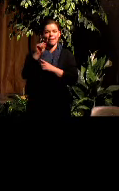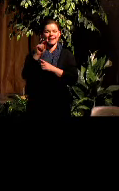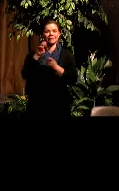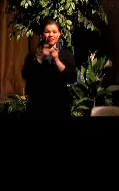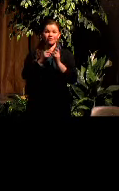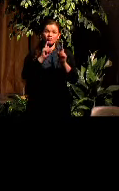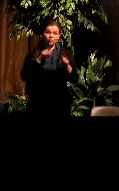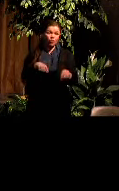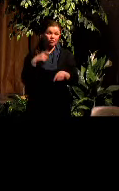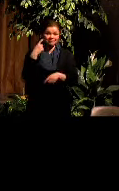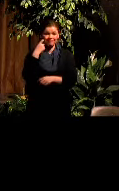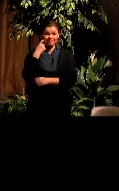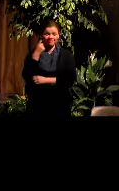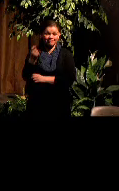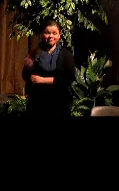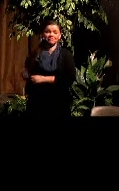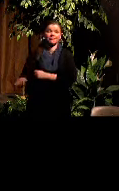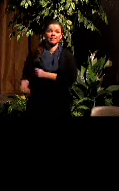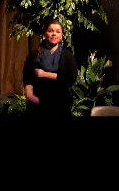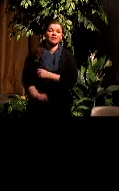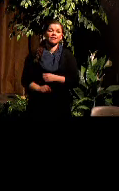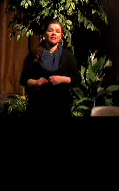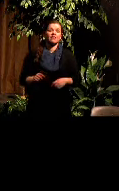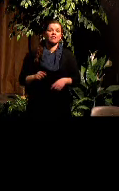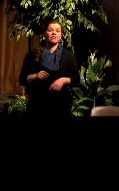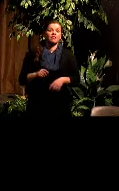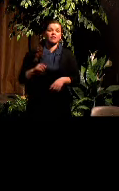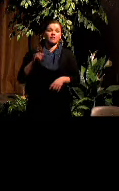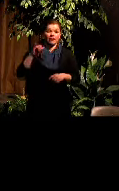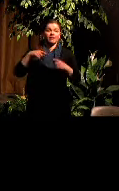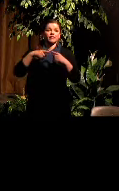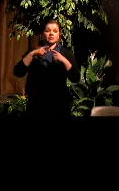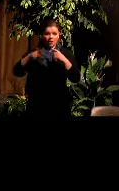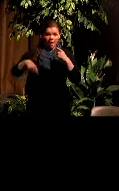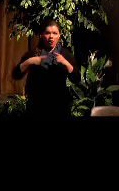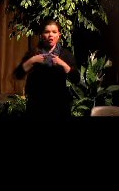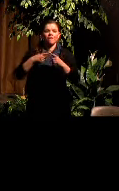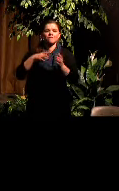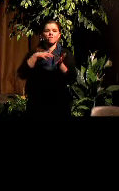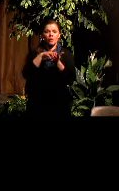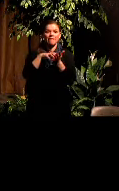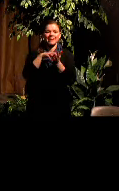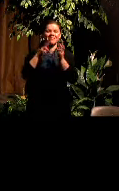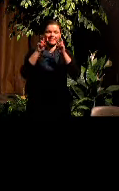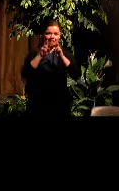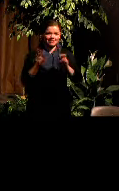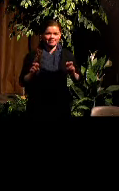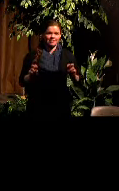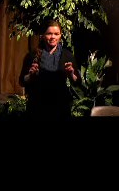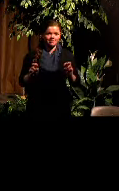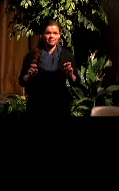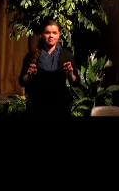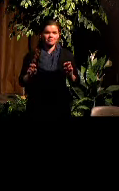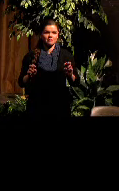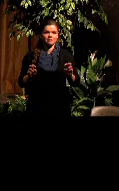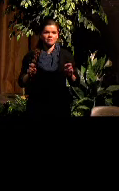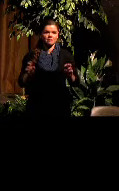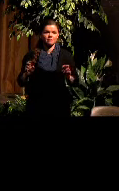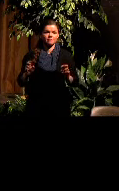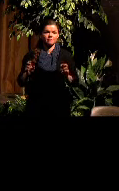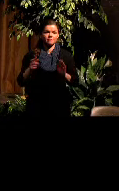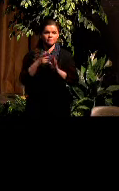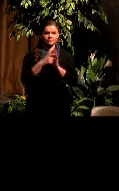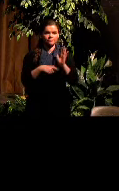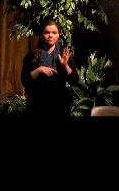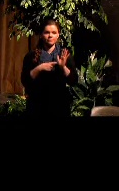annual cycle climate vulnerability analysis that's ever been done for the Great Lakes, the upper Midwest Great Lakes region. And there are a few species there, like common